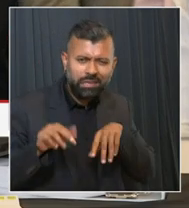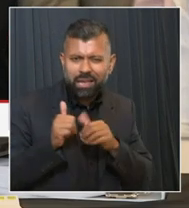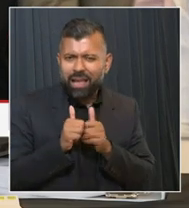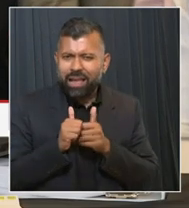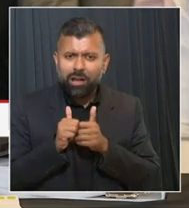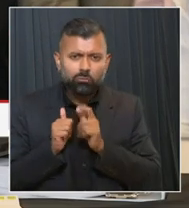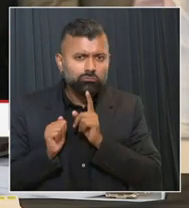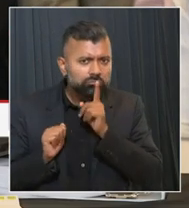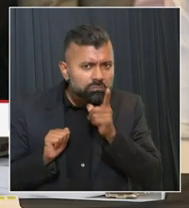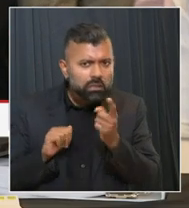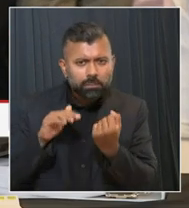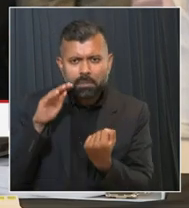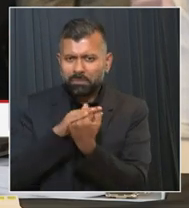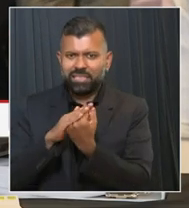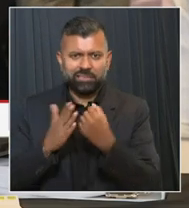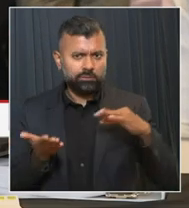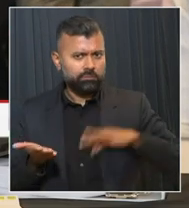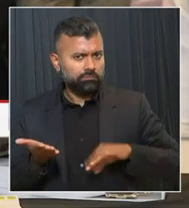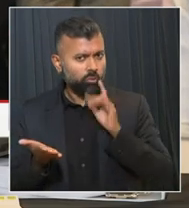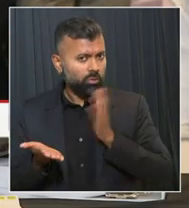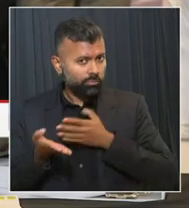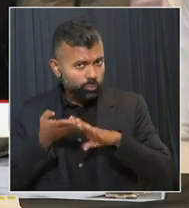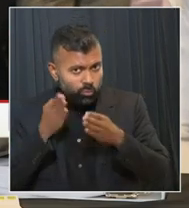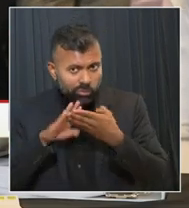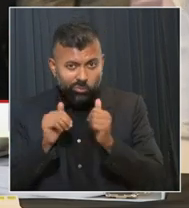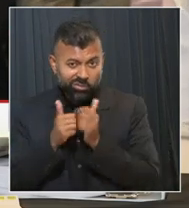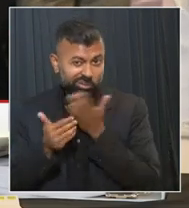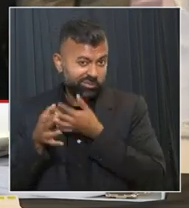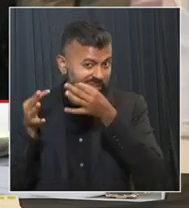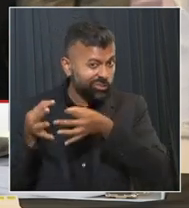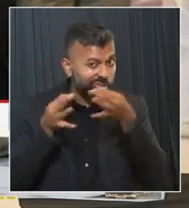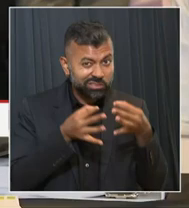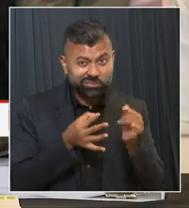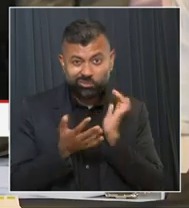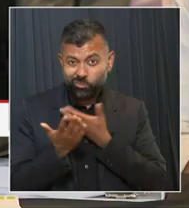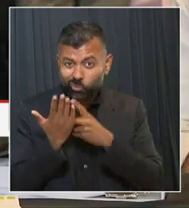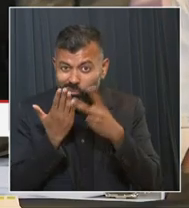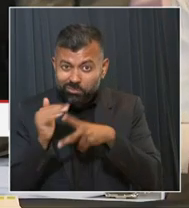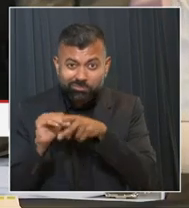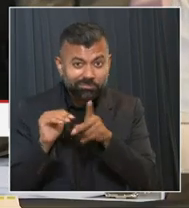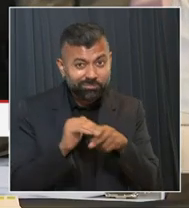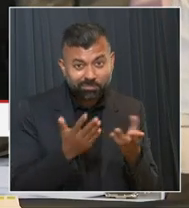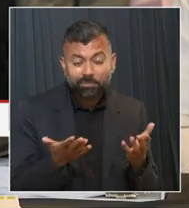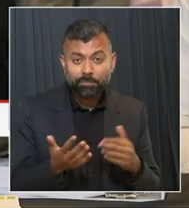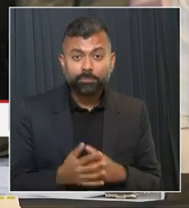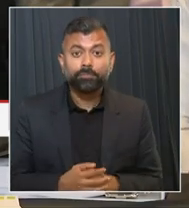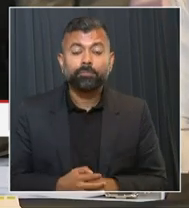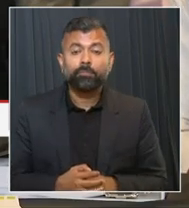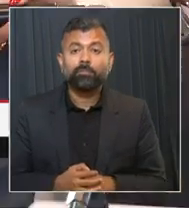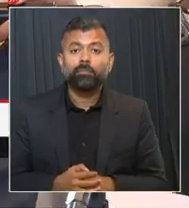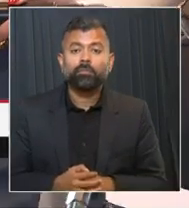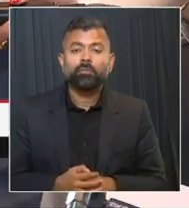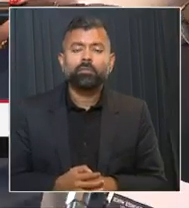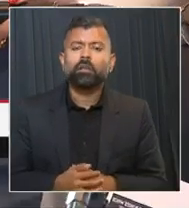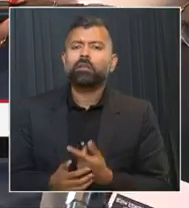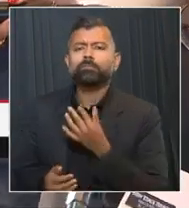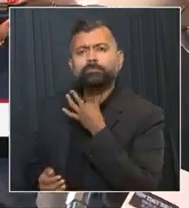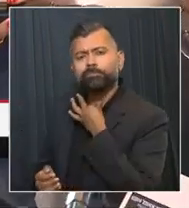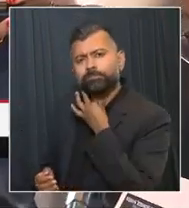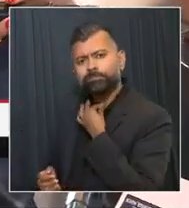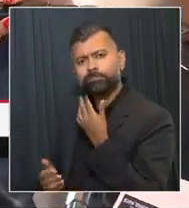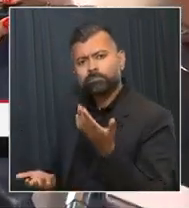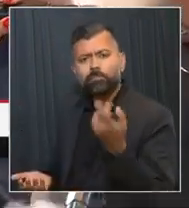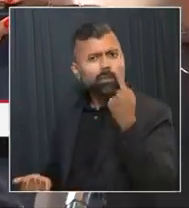about those two priority programs. Could we just ask you also, if I could, to talk a little